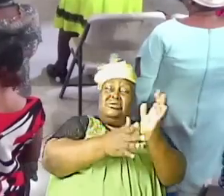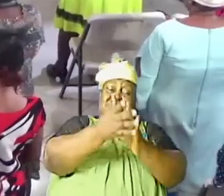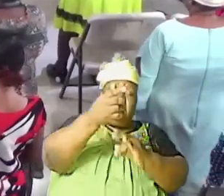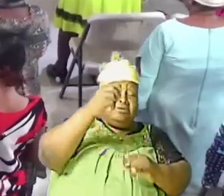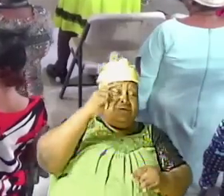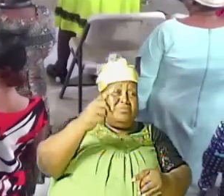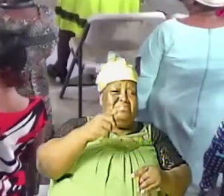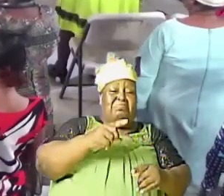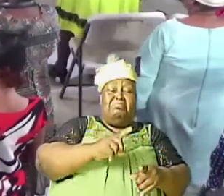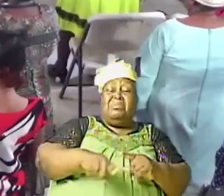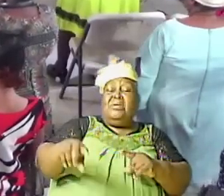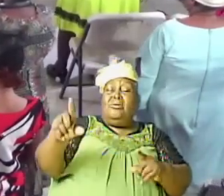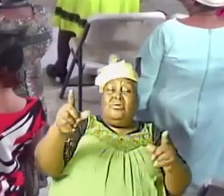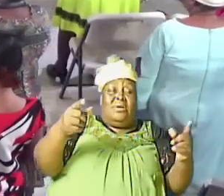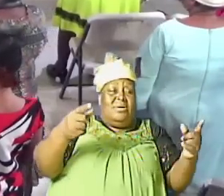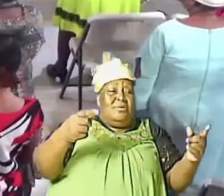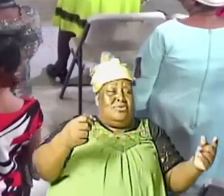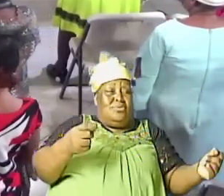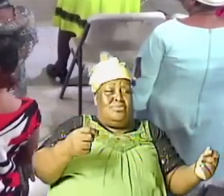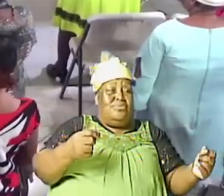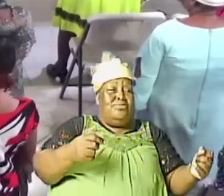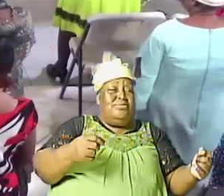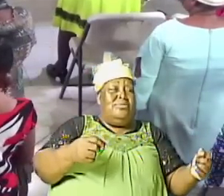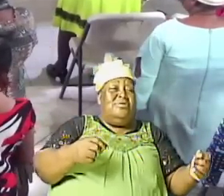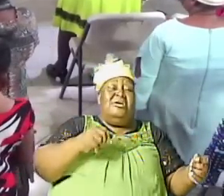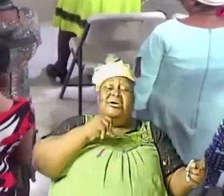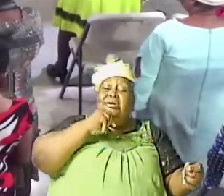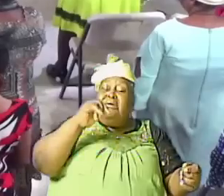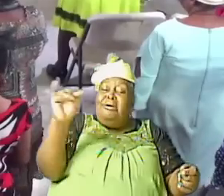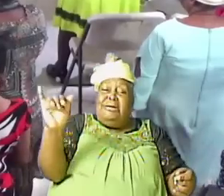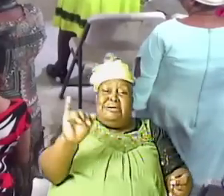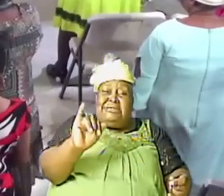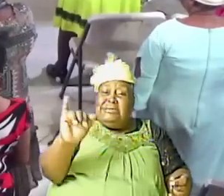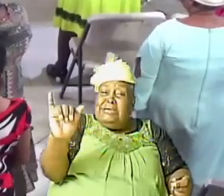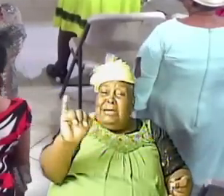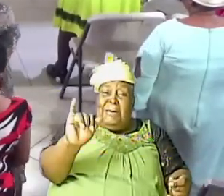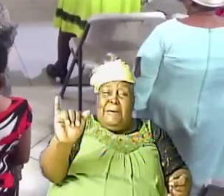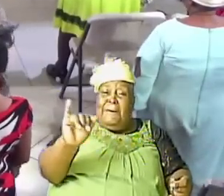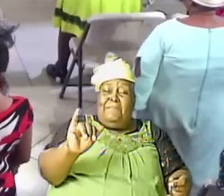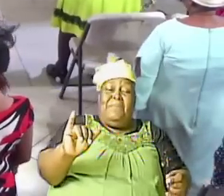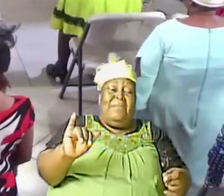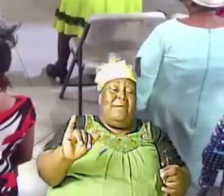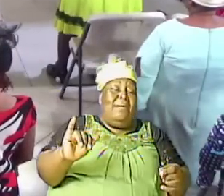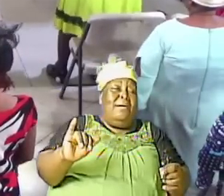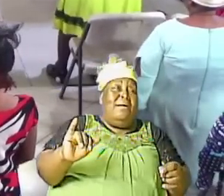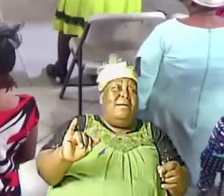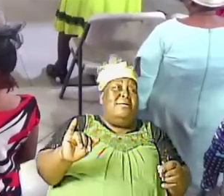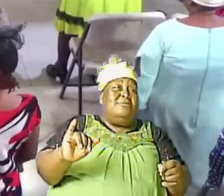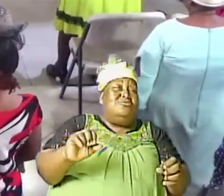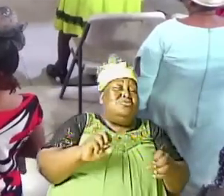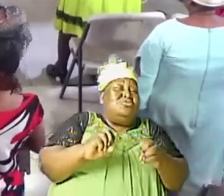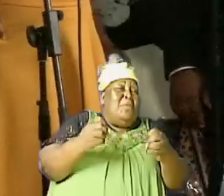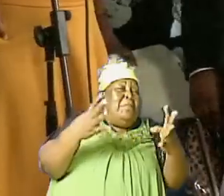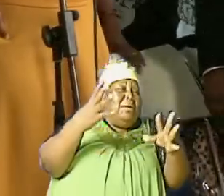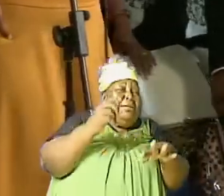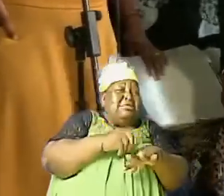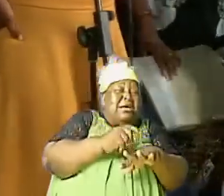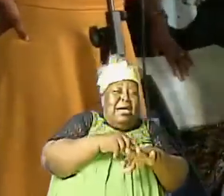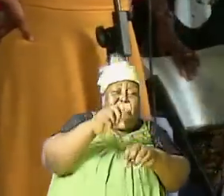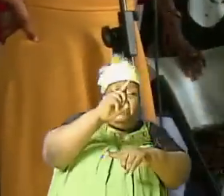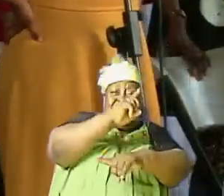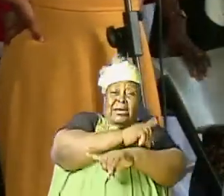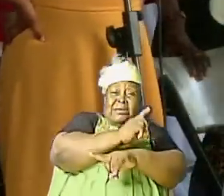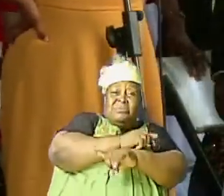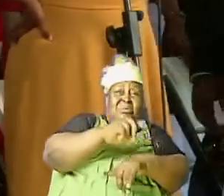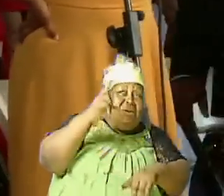saints of God, it's not the same. It is not the same. And though many a times we will come, we're on our days and we